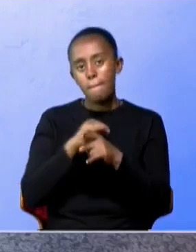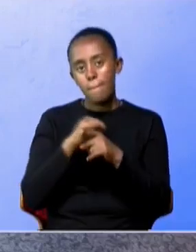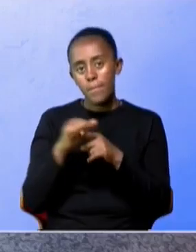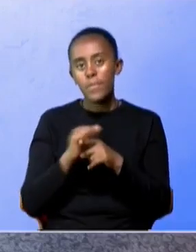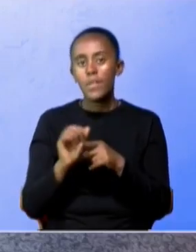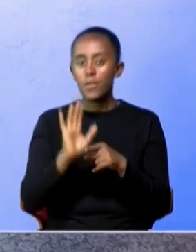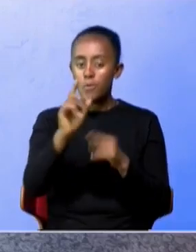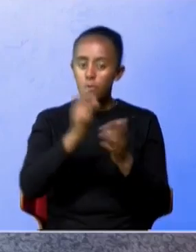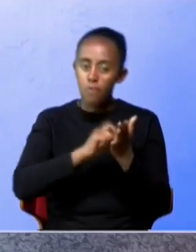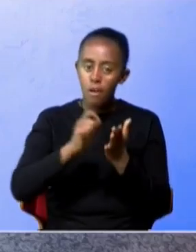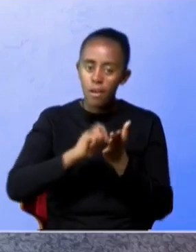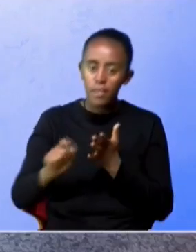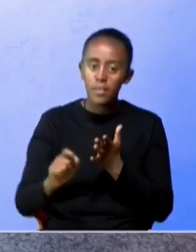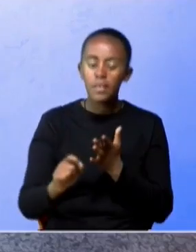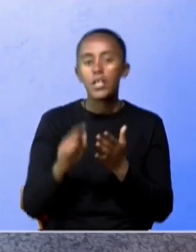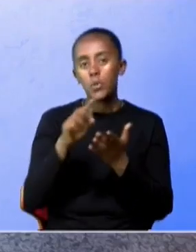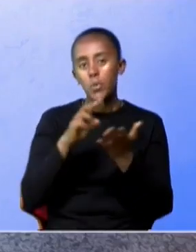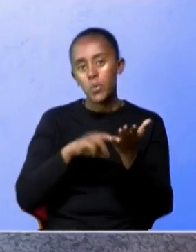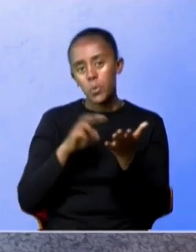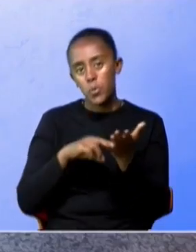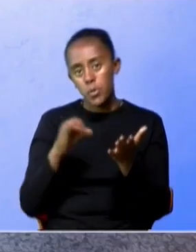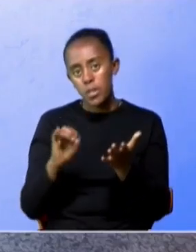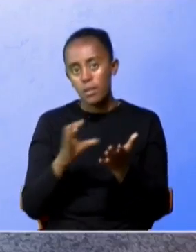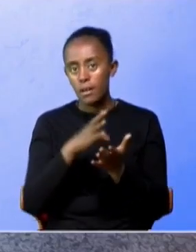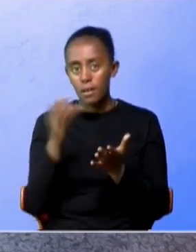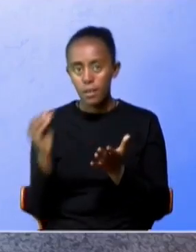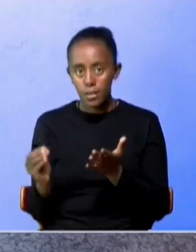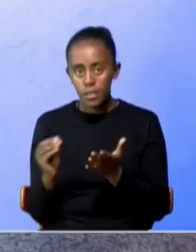in your writing and your reading and